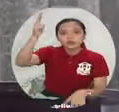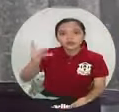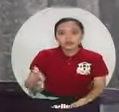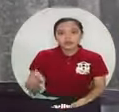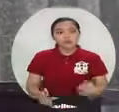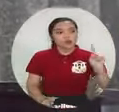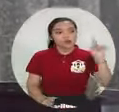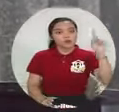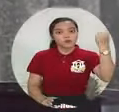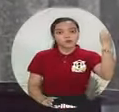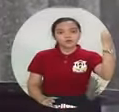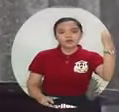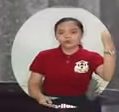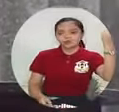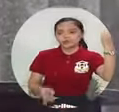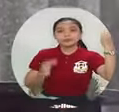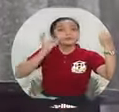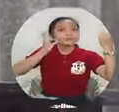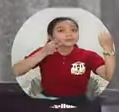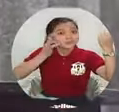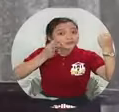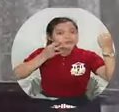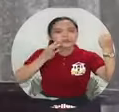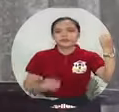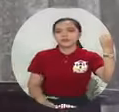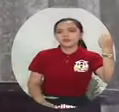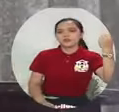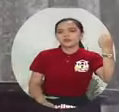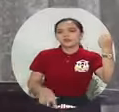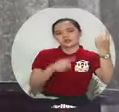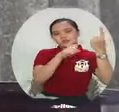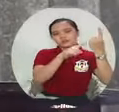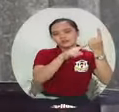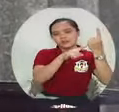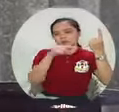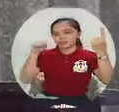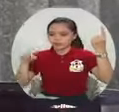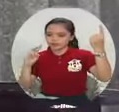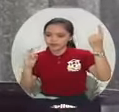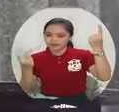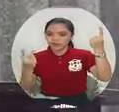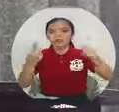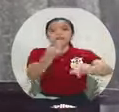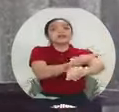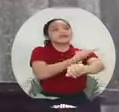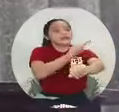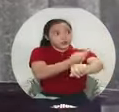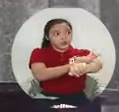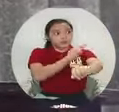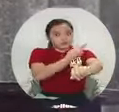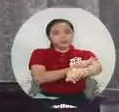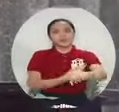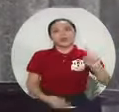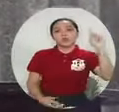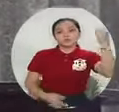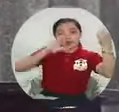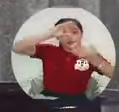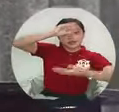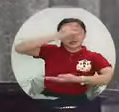firstling of his flocks. While Cain, he just gave to the Lord fruit. That does not necessarily